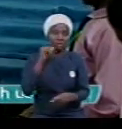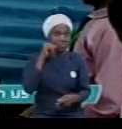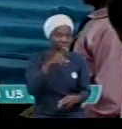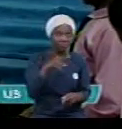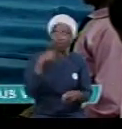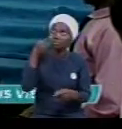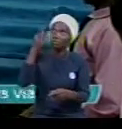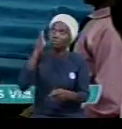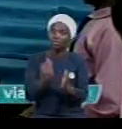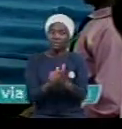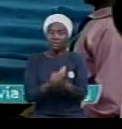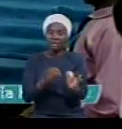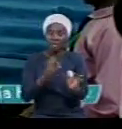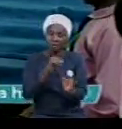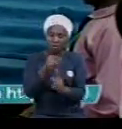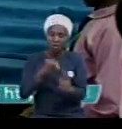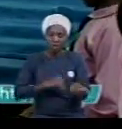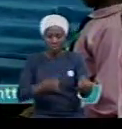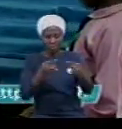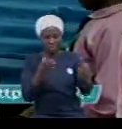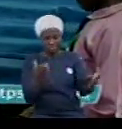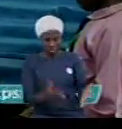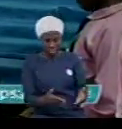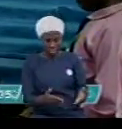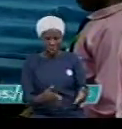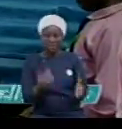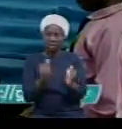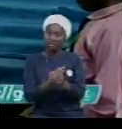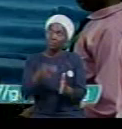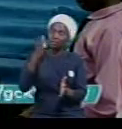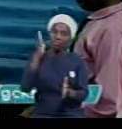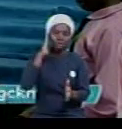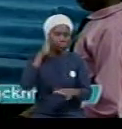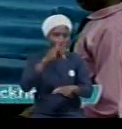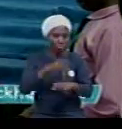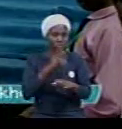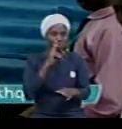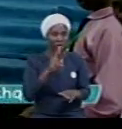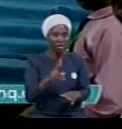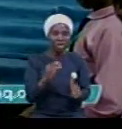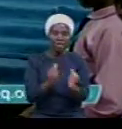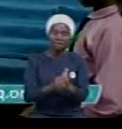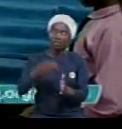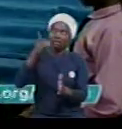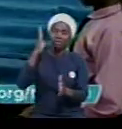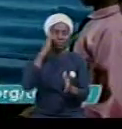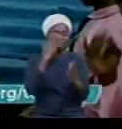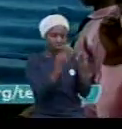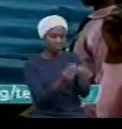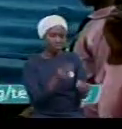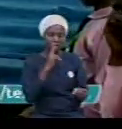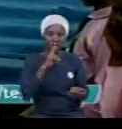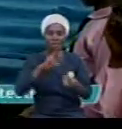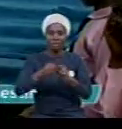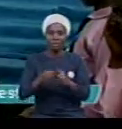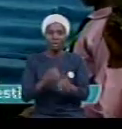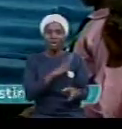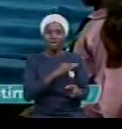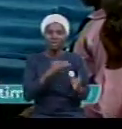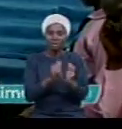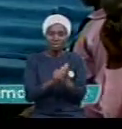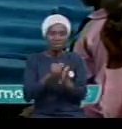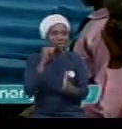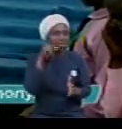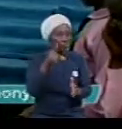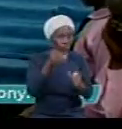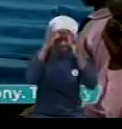get to Owode, that God should visit her. God should solve our problems. She says she determined that as from